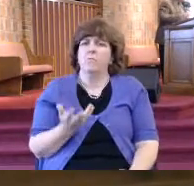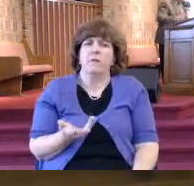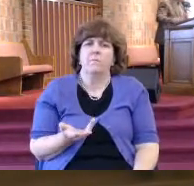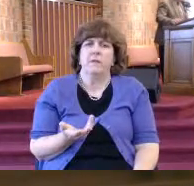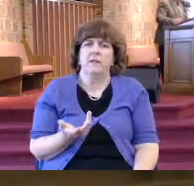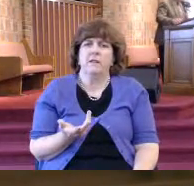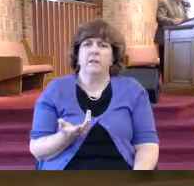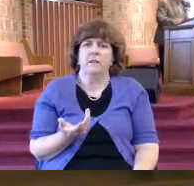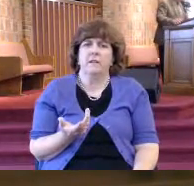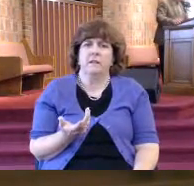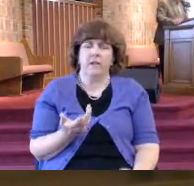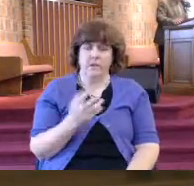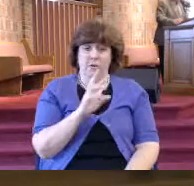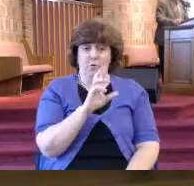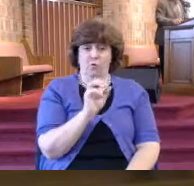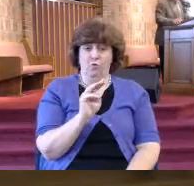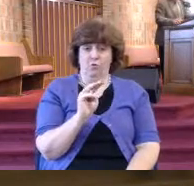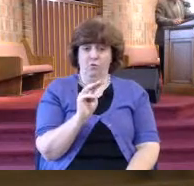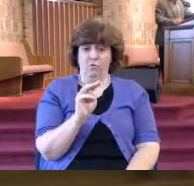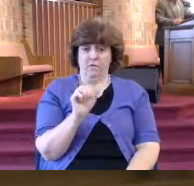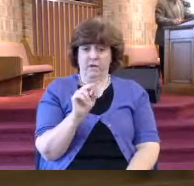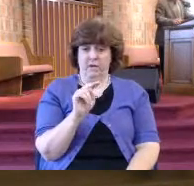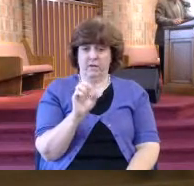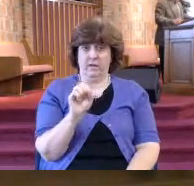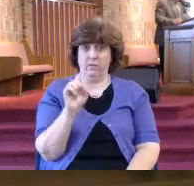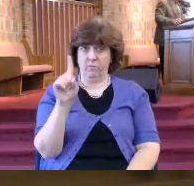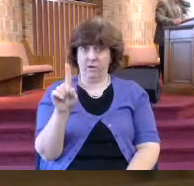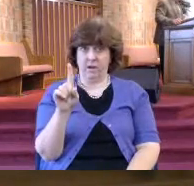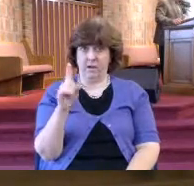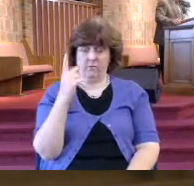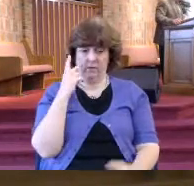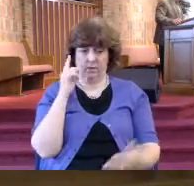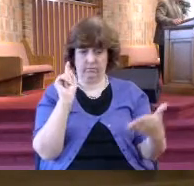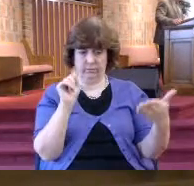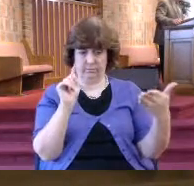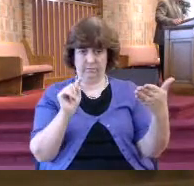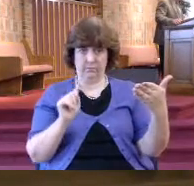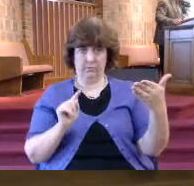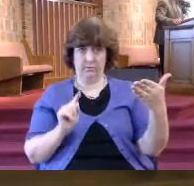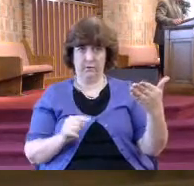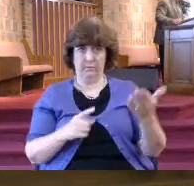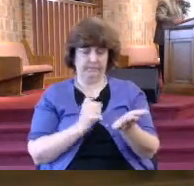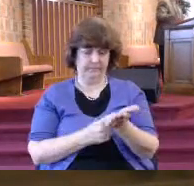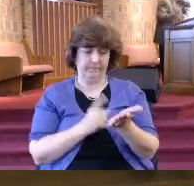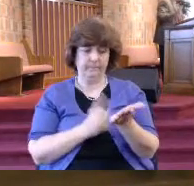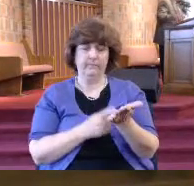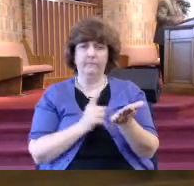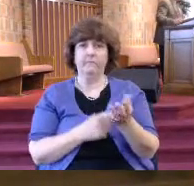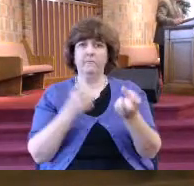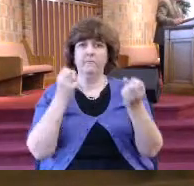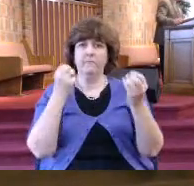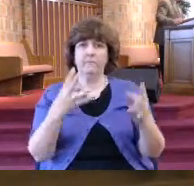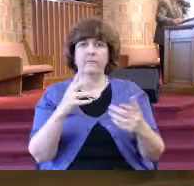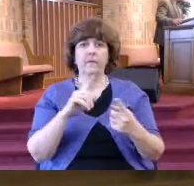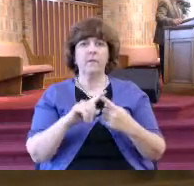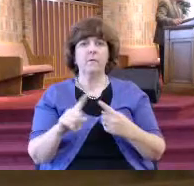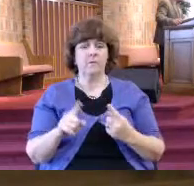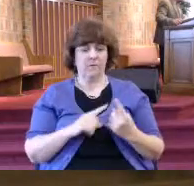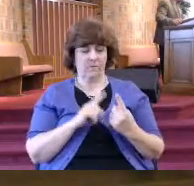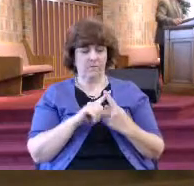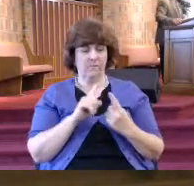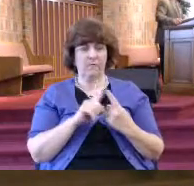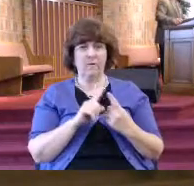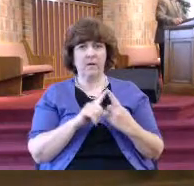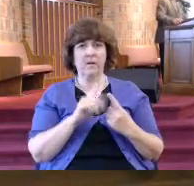Especially in Romans chapter 1, we find a number of discussions that take place, but one of them particularly is on the subject